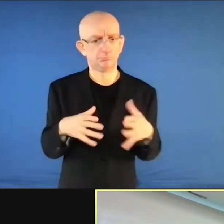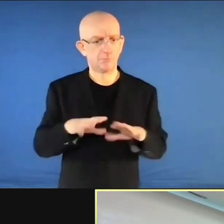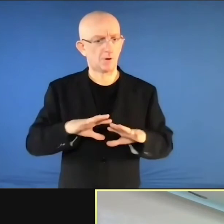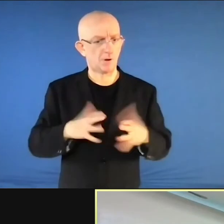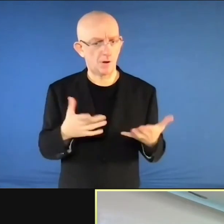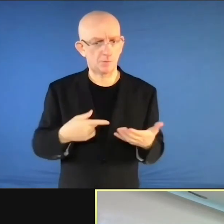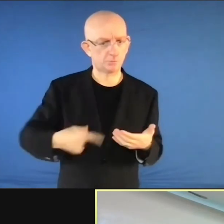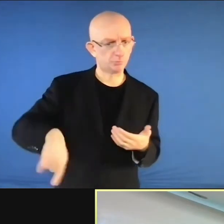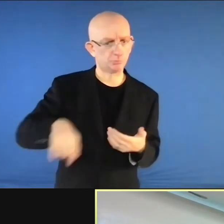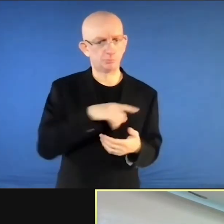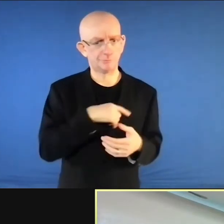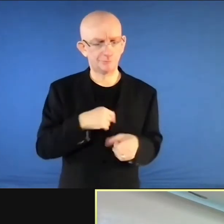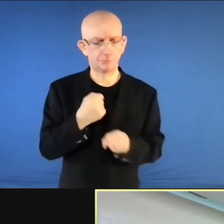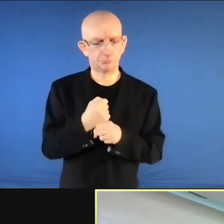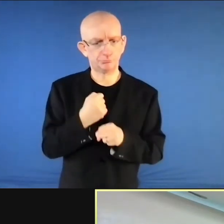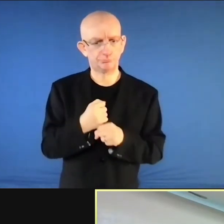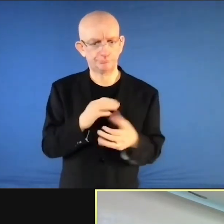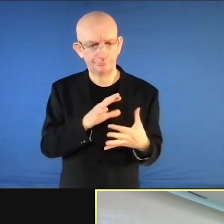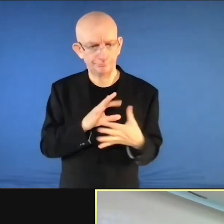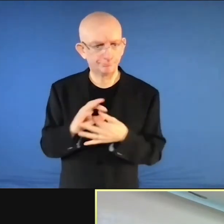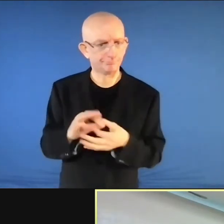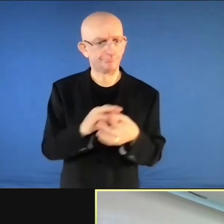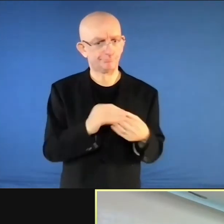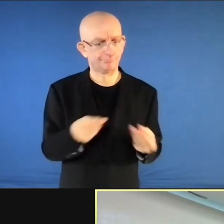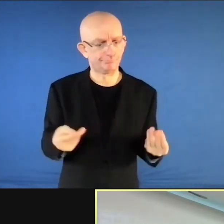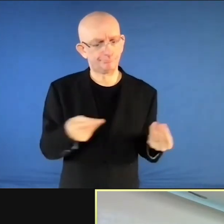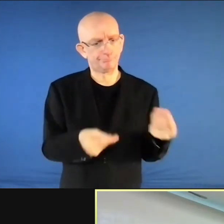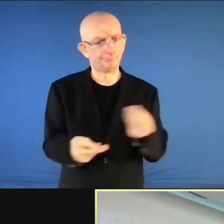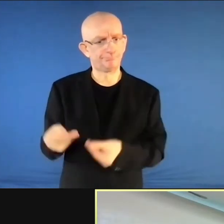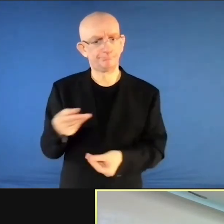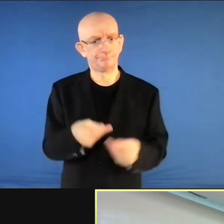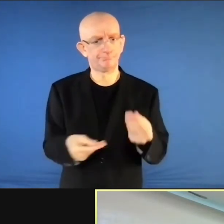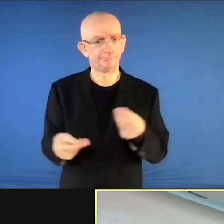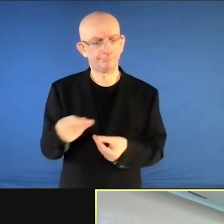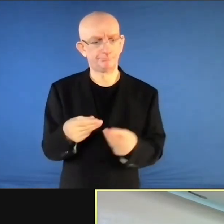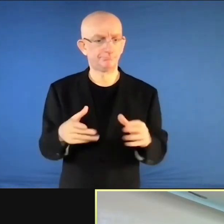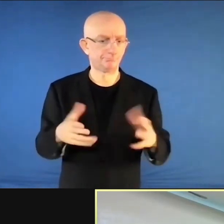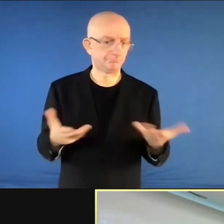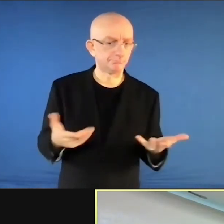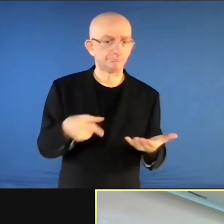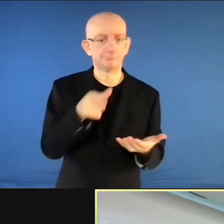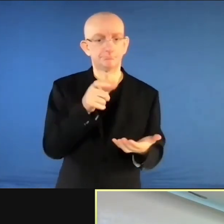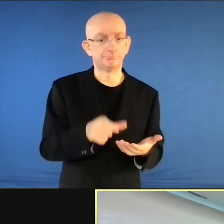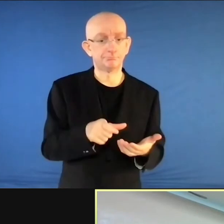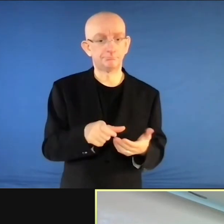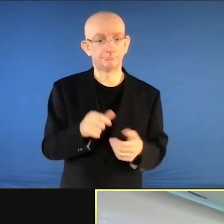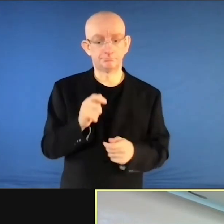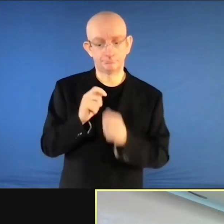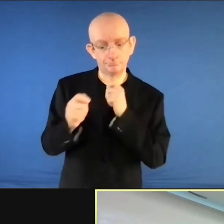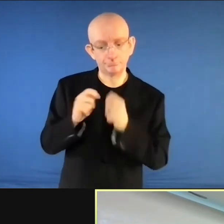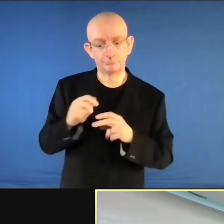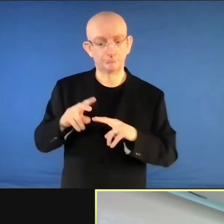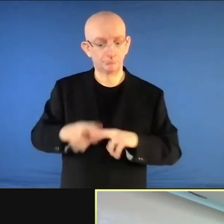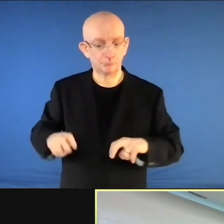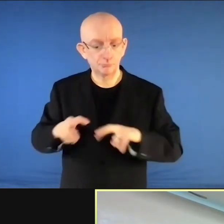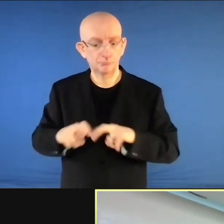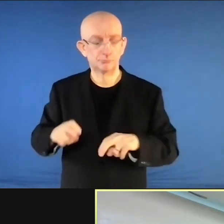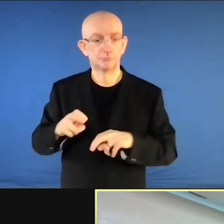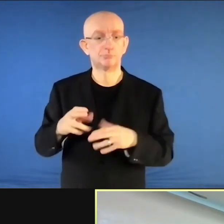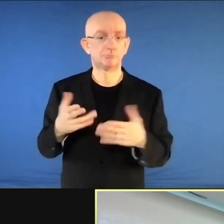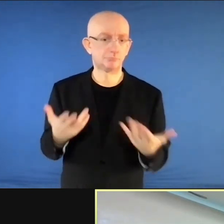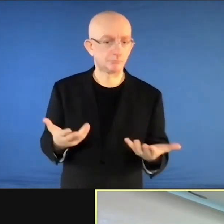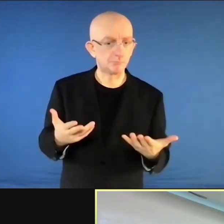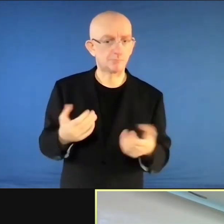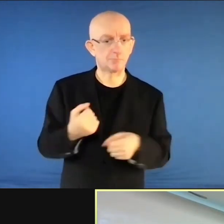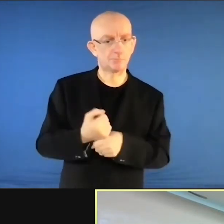a practitioner or researcher, how do we really give the space and the place